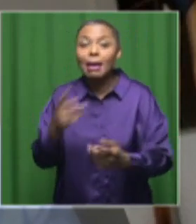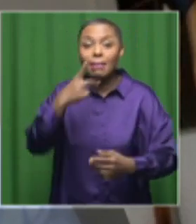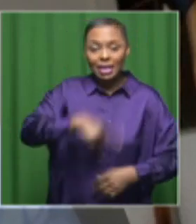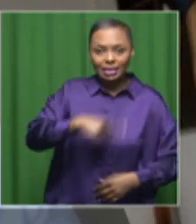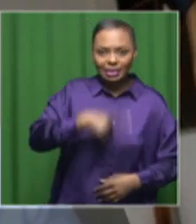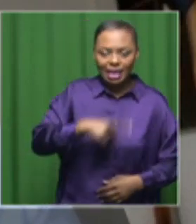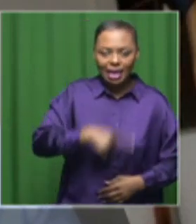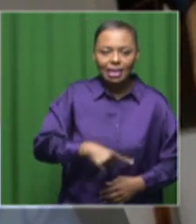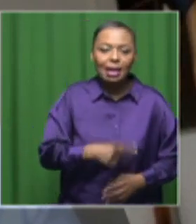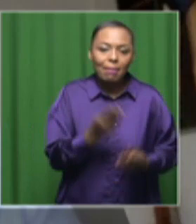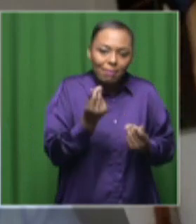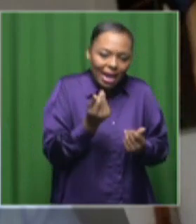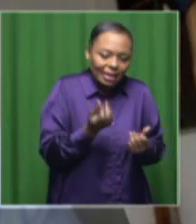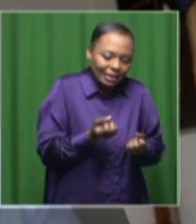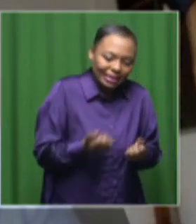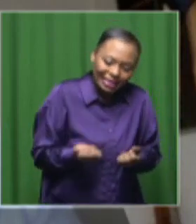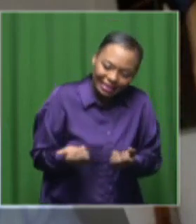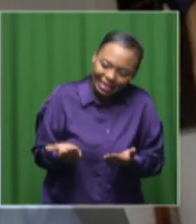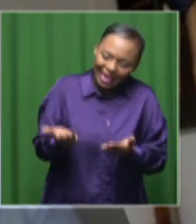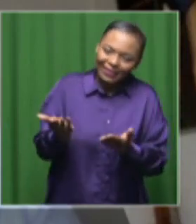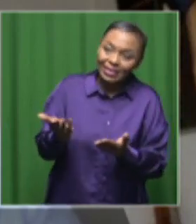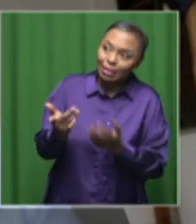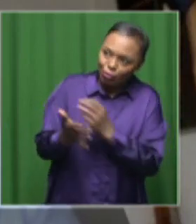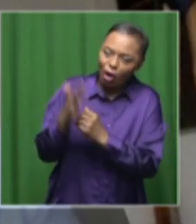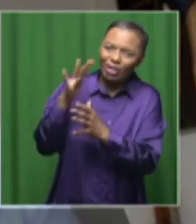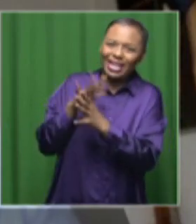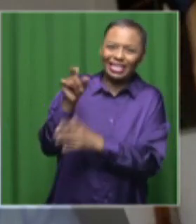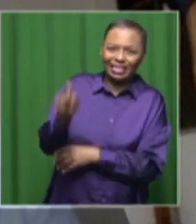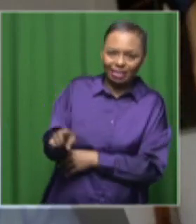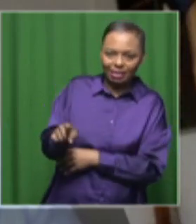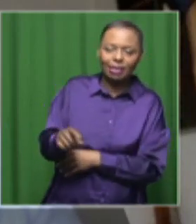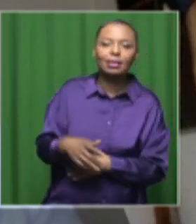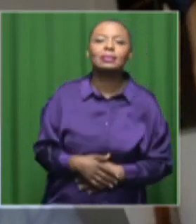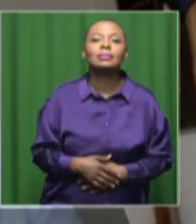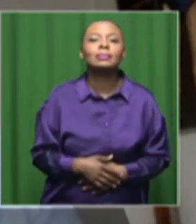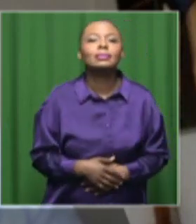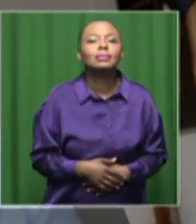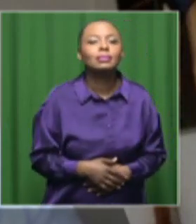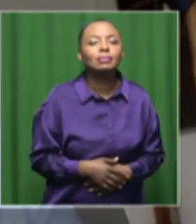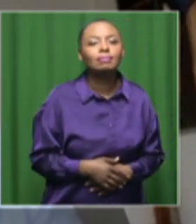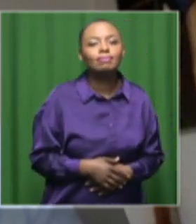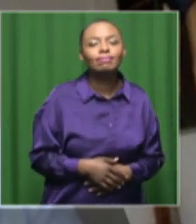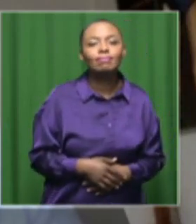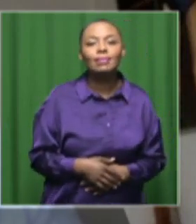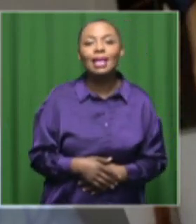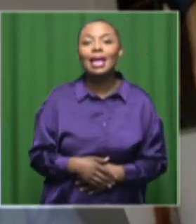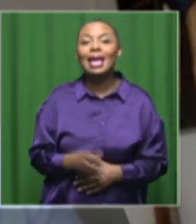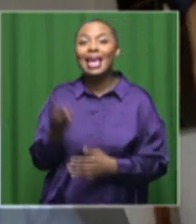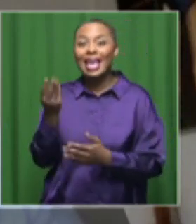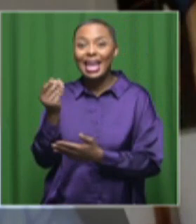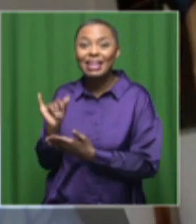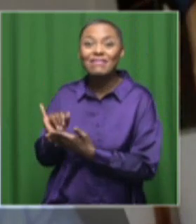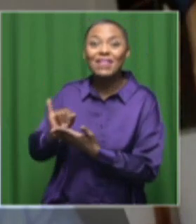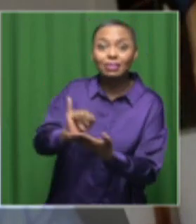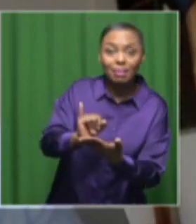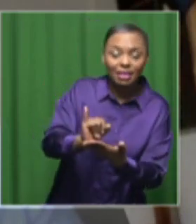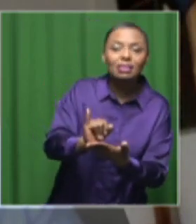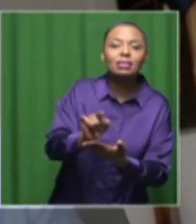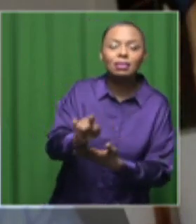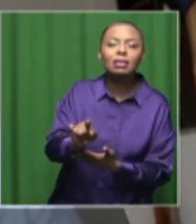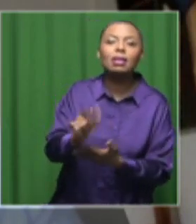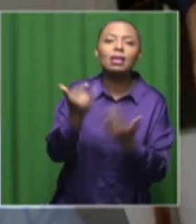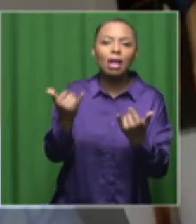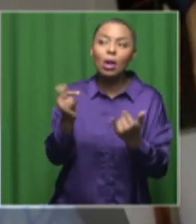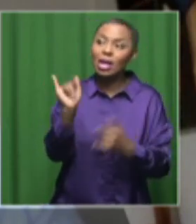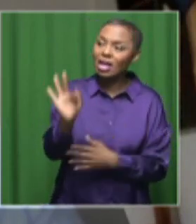deliver money. We need to deliver the services as a priority. In terms of the investment, again, if